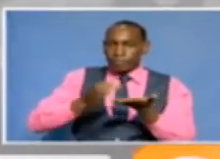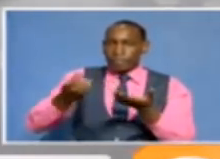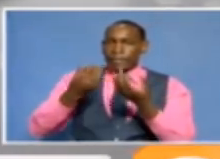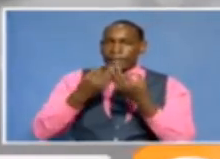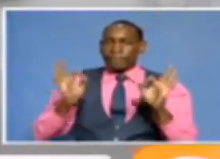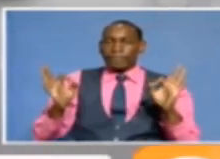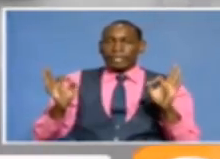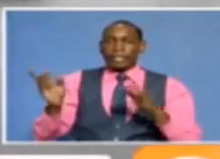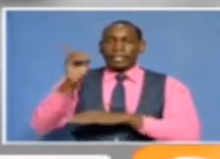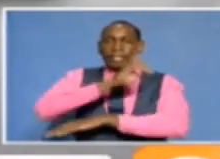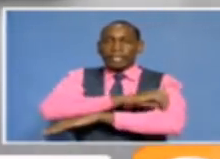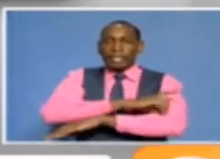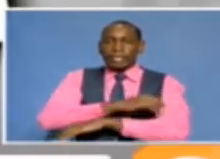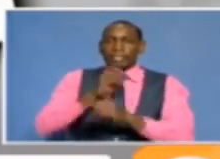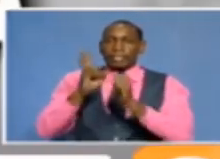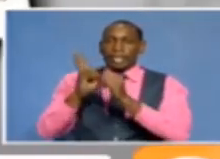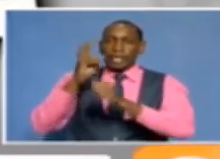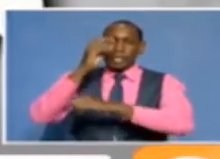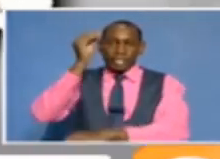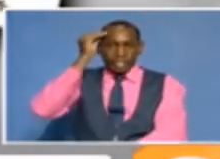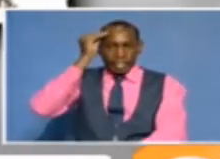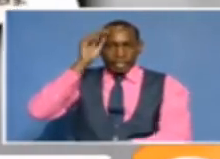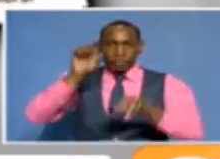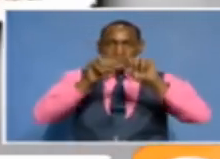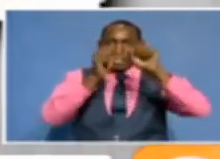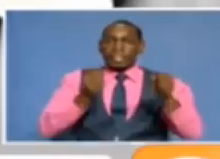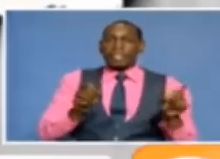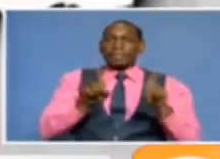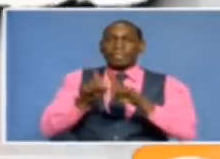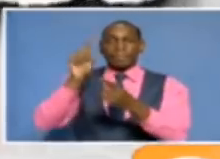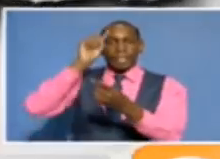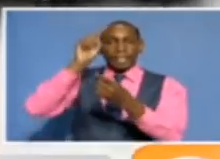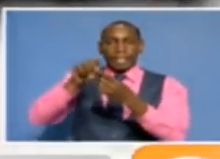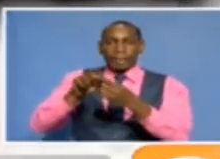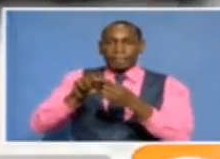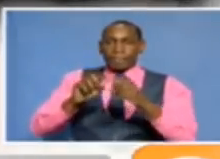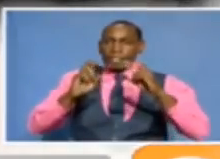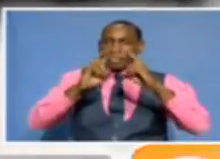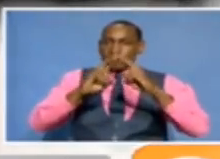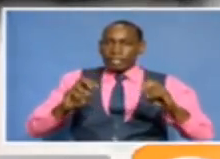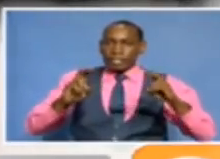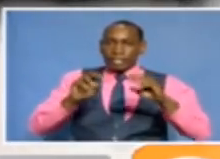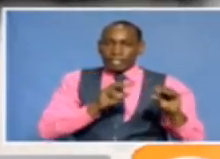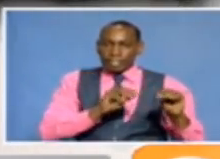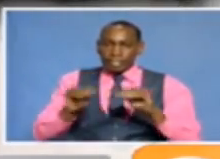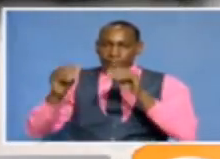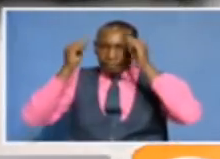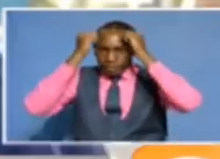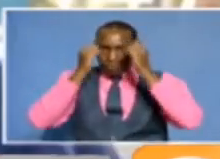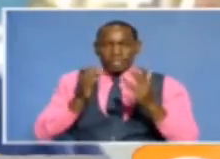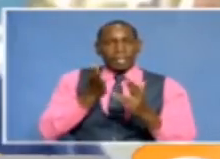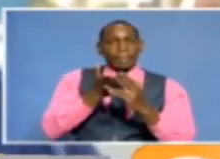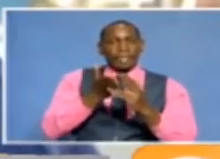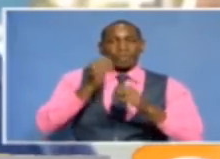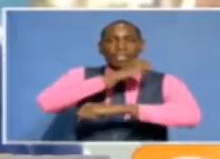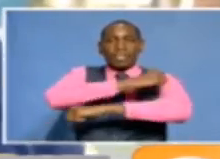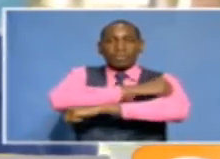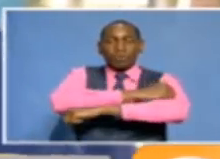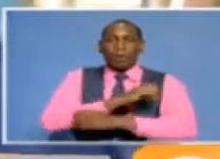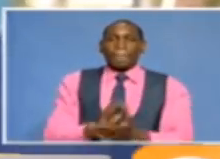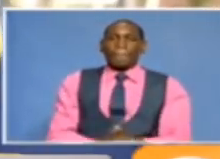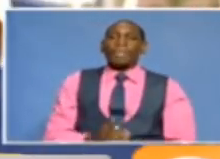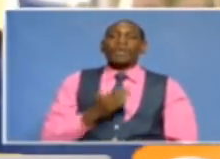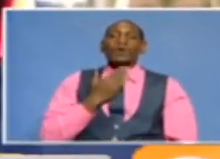free day secondary education. The system is also meant to track transfer of students between schools. I want to allay